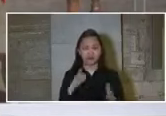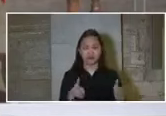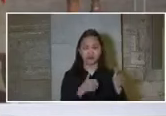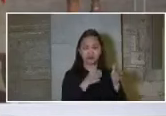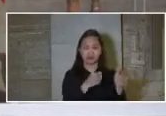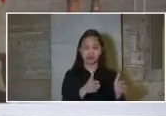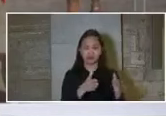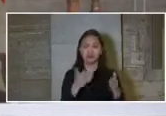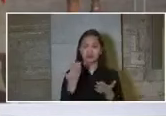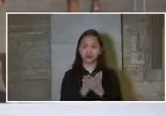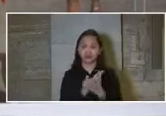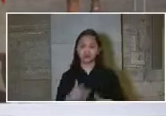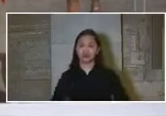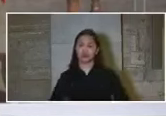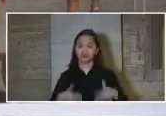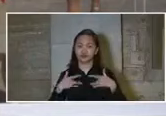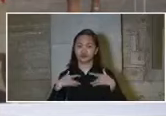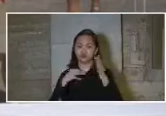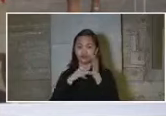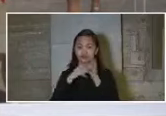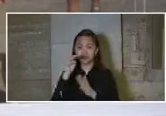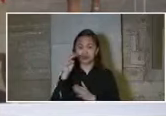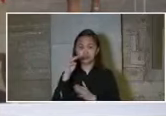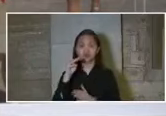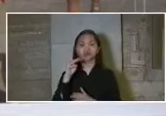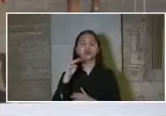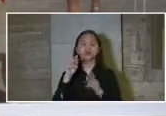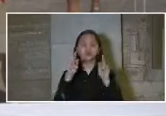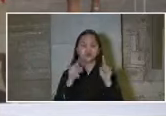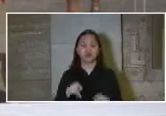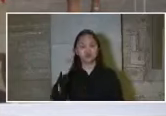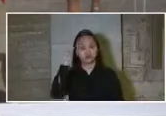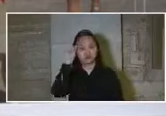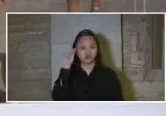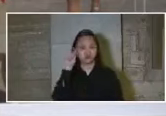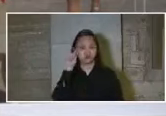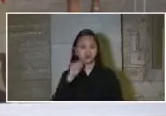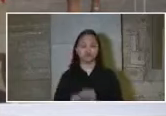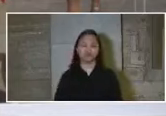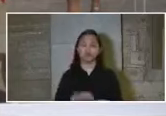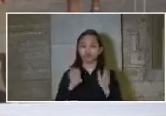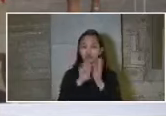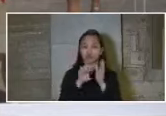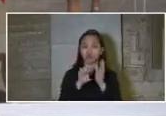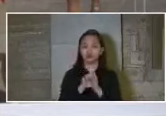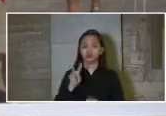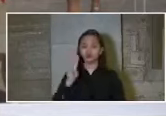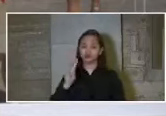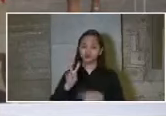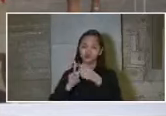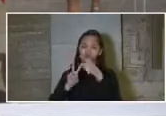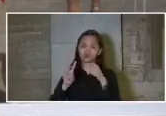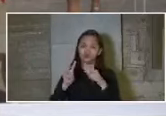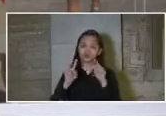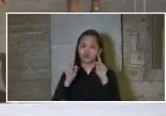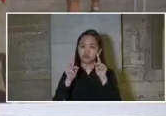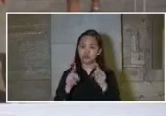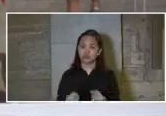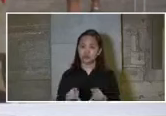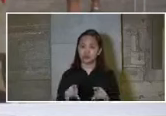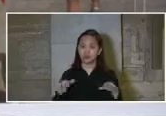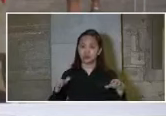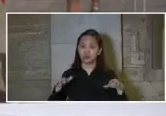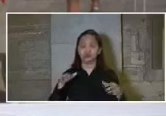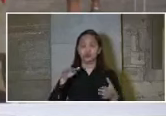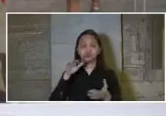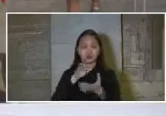a mature person. When two people get married, they die from the life of being single and